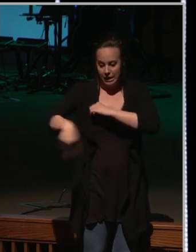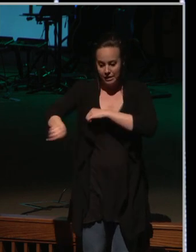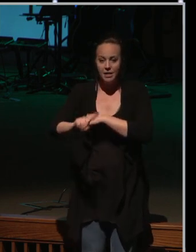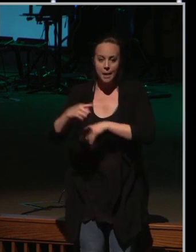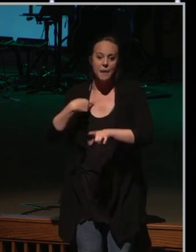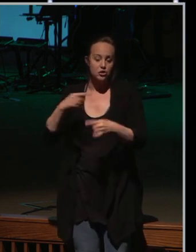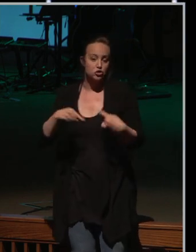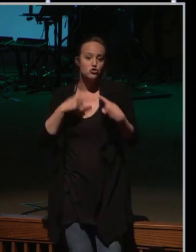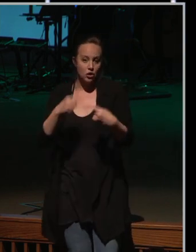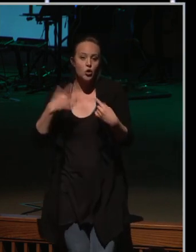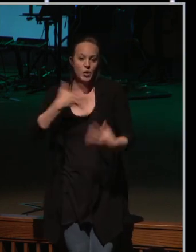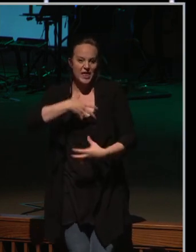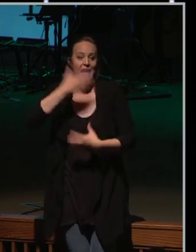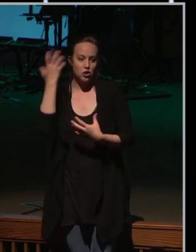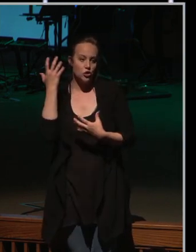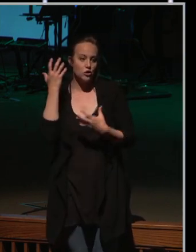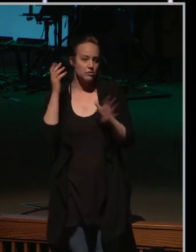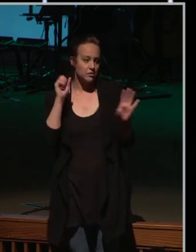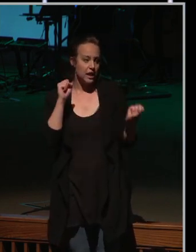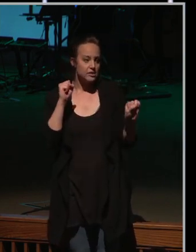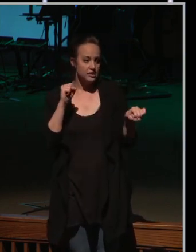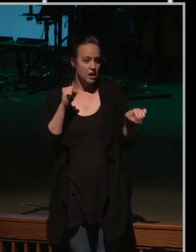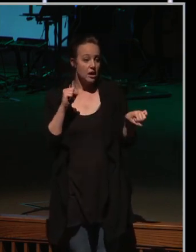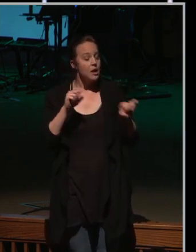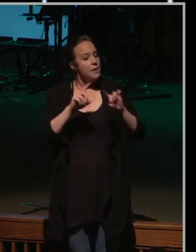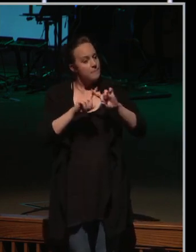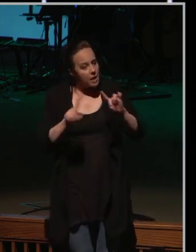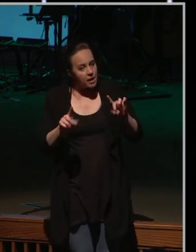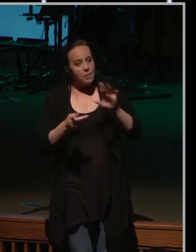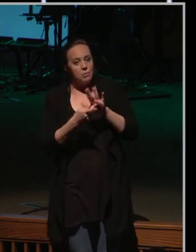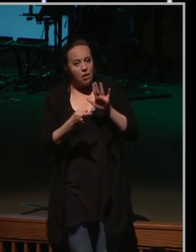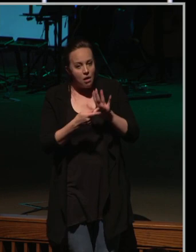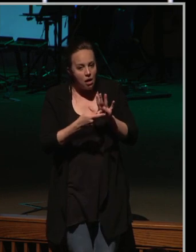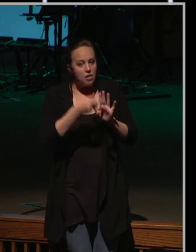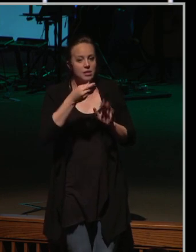But Paul is saying, put these behaviors to death.